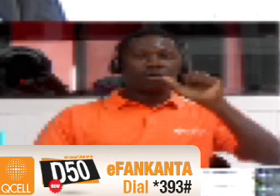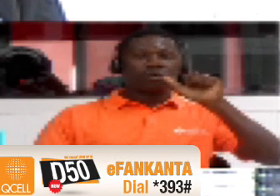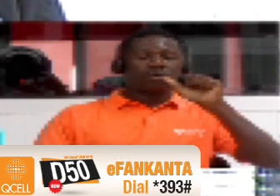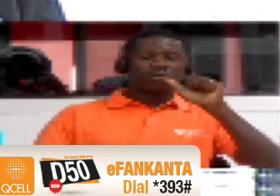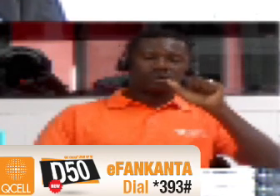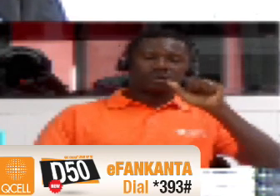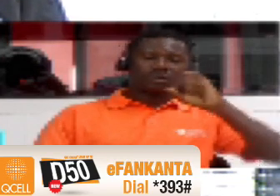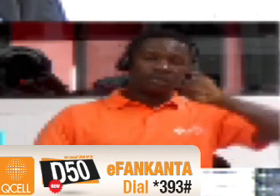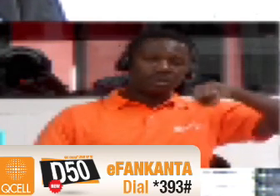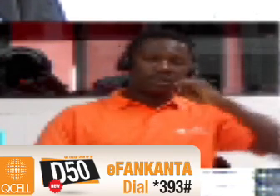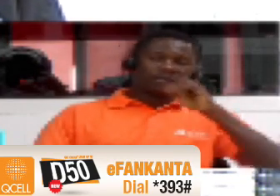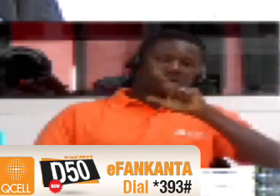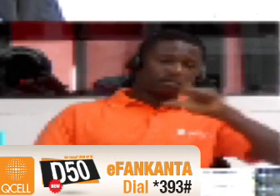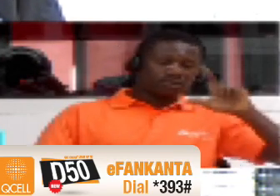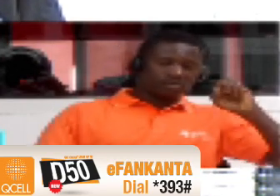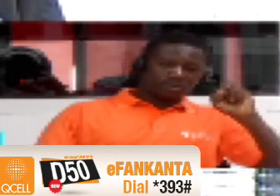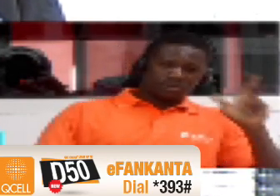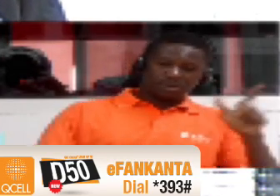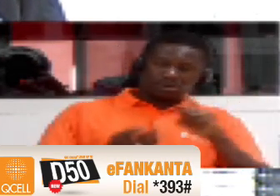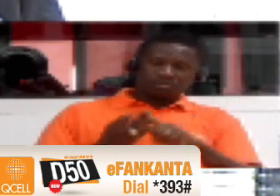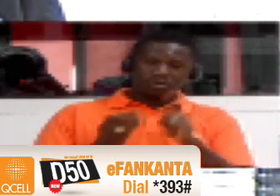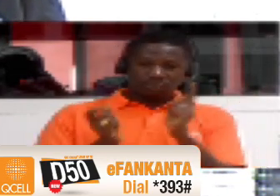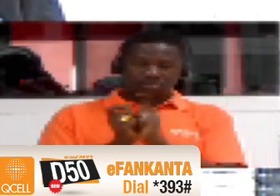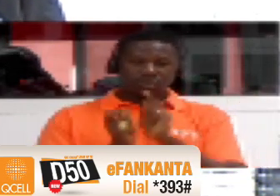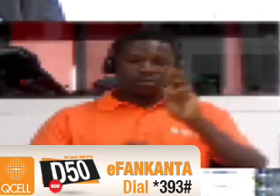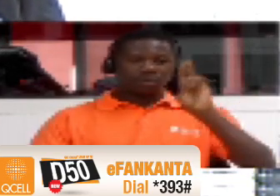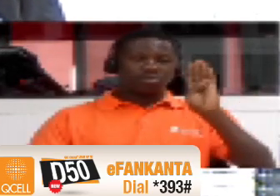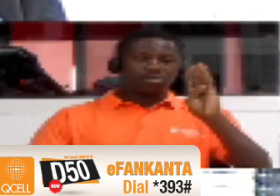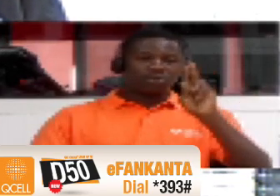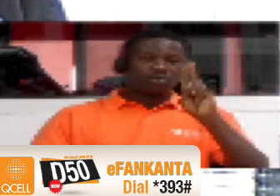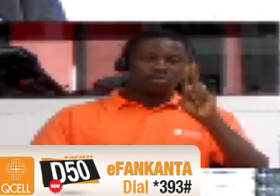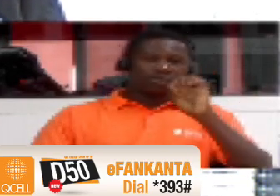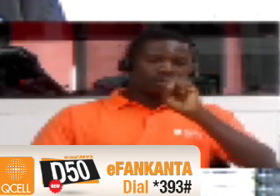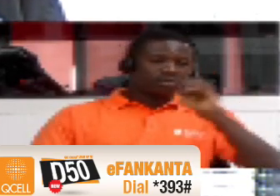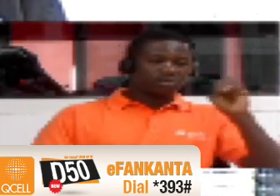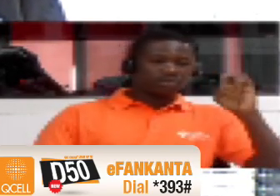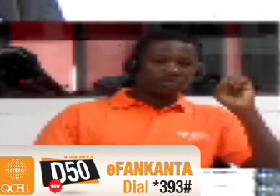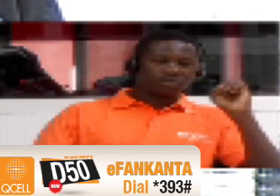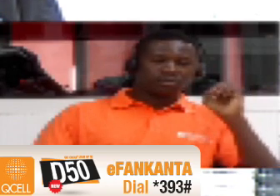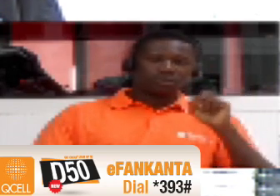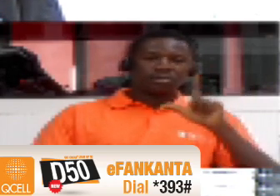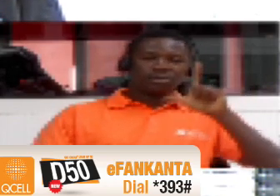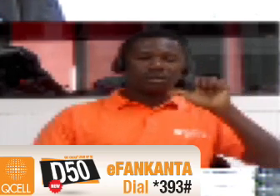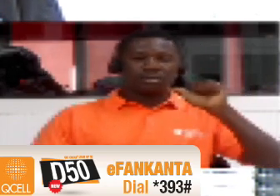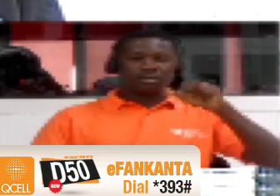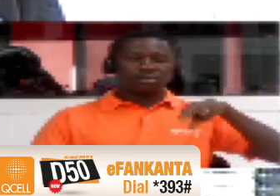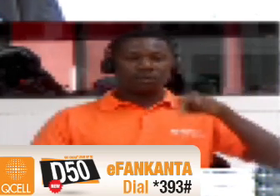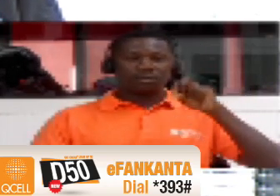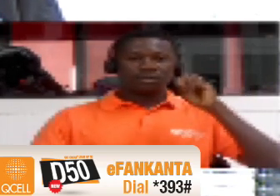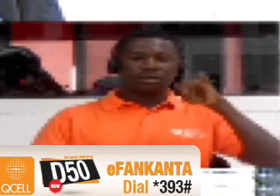Nga Buso Taraje. I found Buso there. Lamin Sambu. Lamin Sambu.